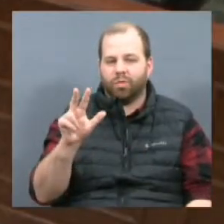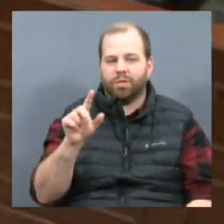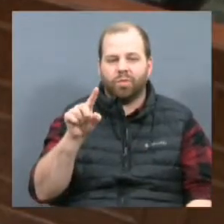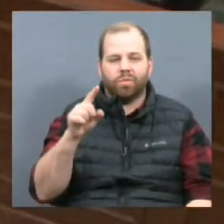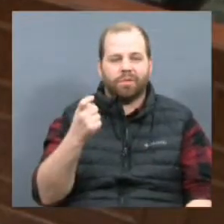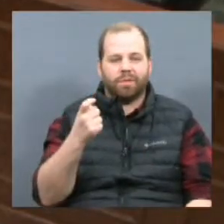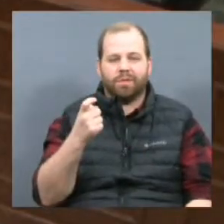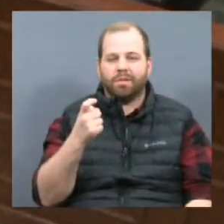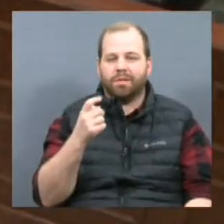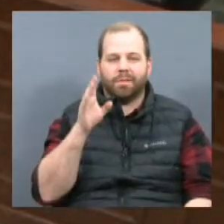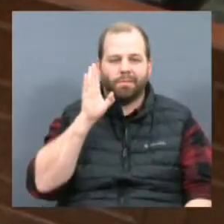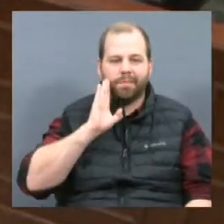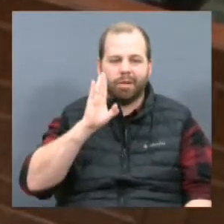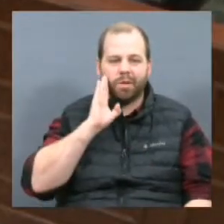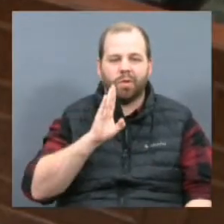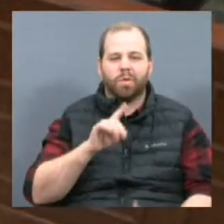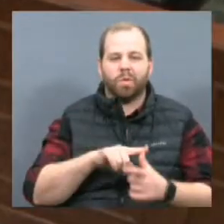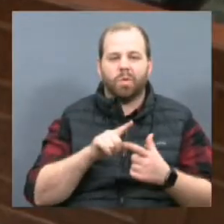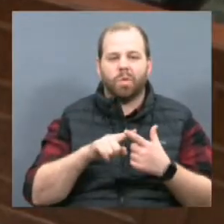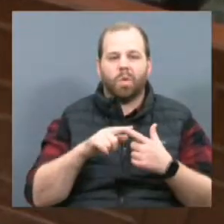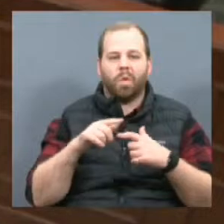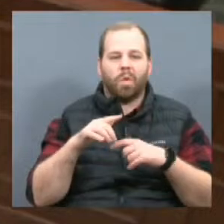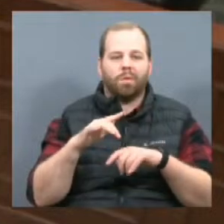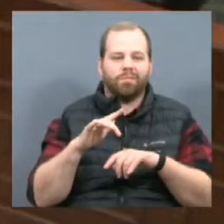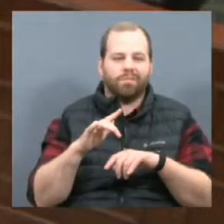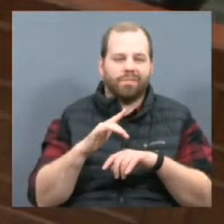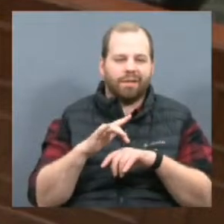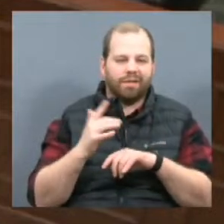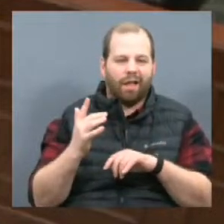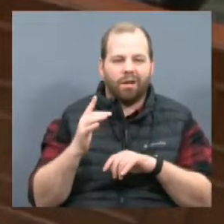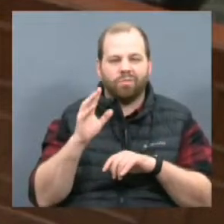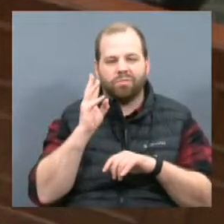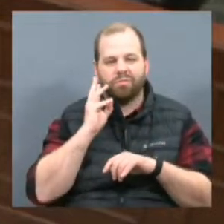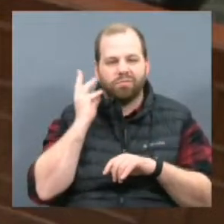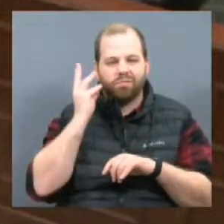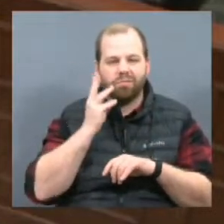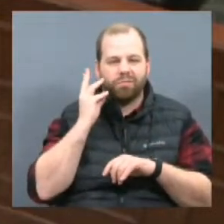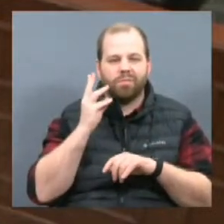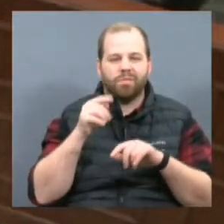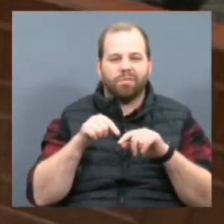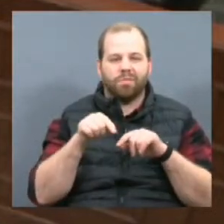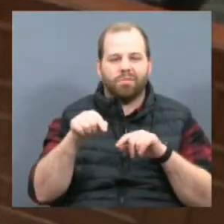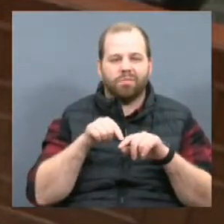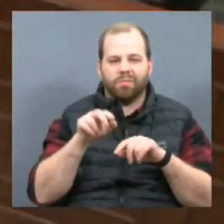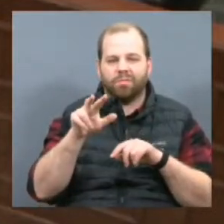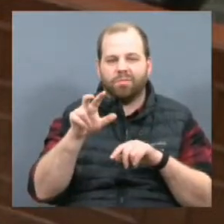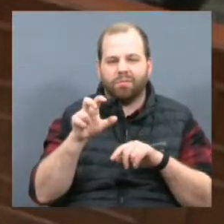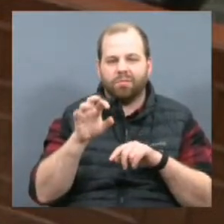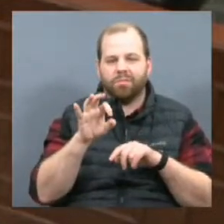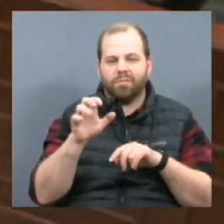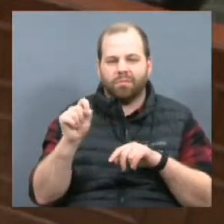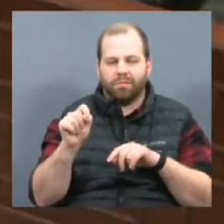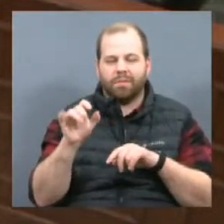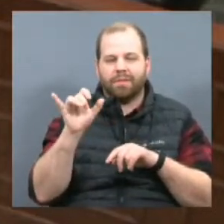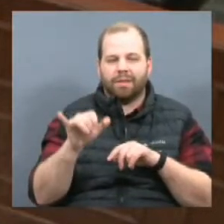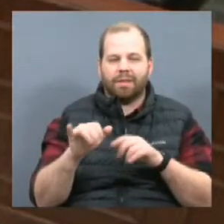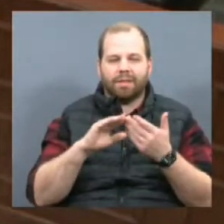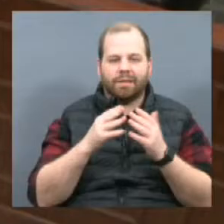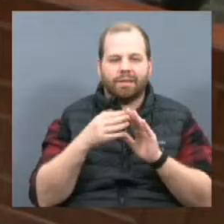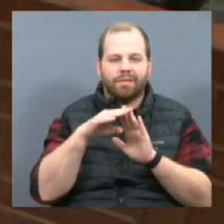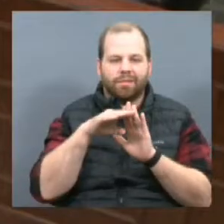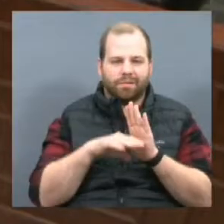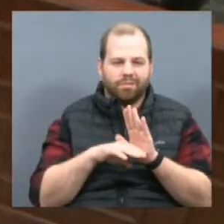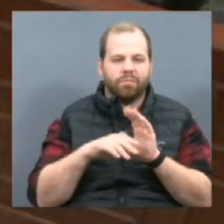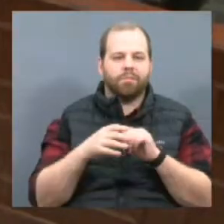sell beer or light wines within 300 feet of the church, and that's per city code section 493, and the ABC